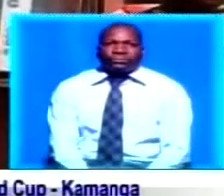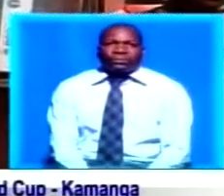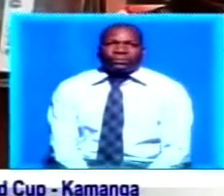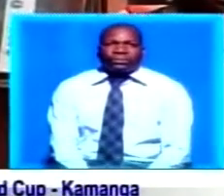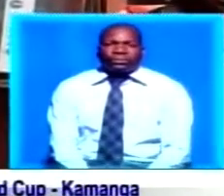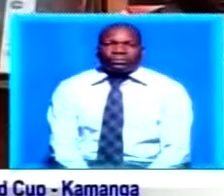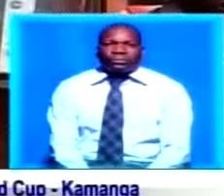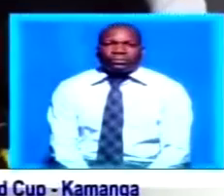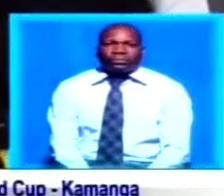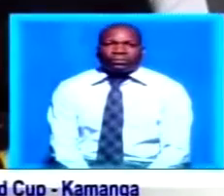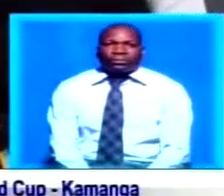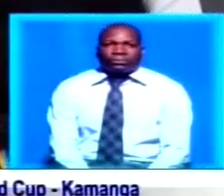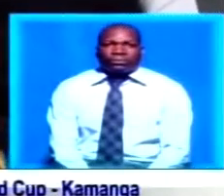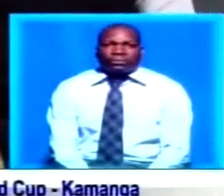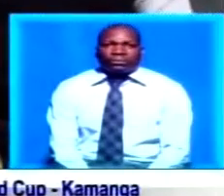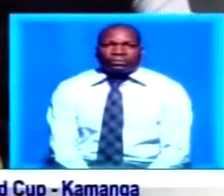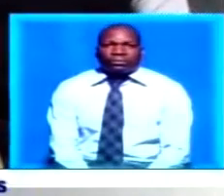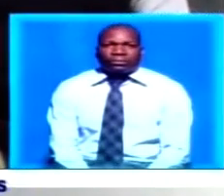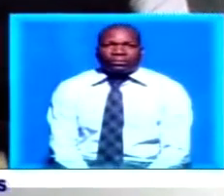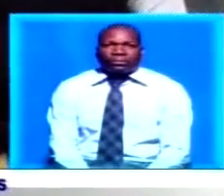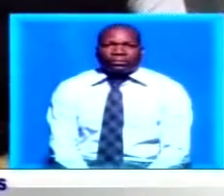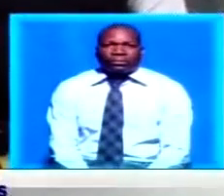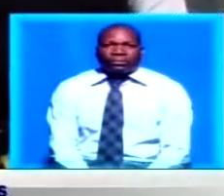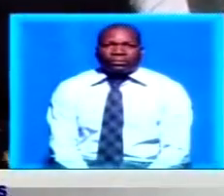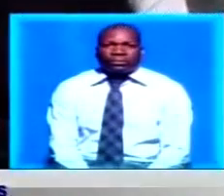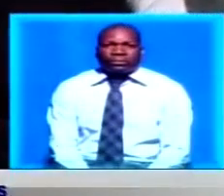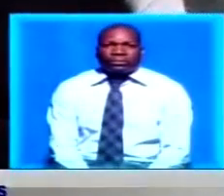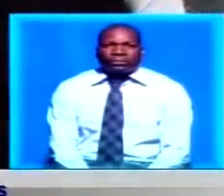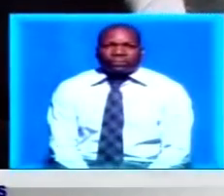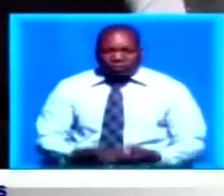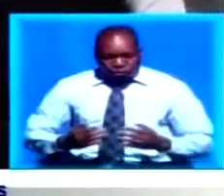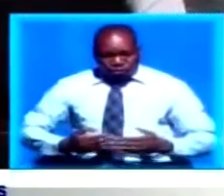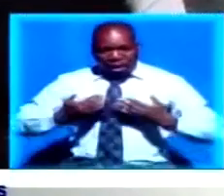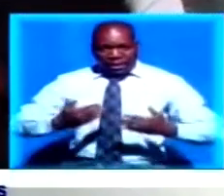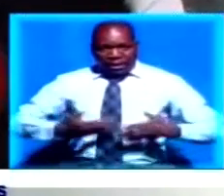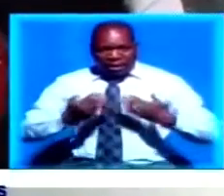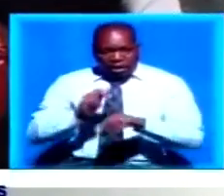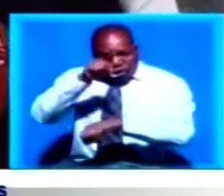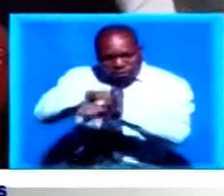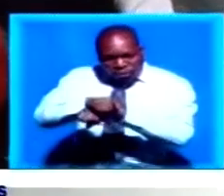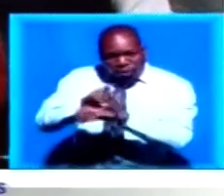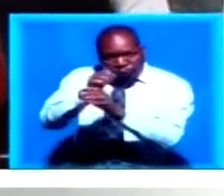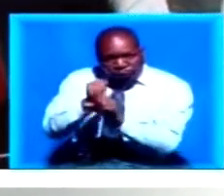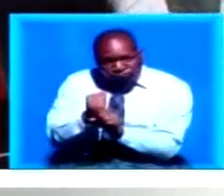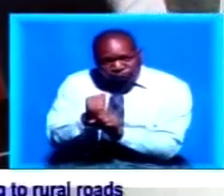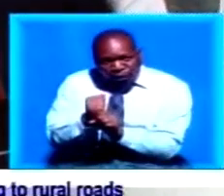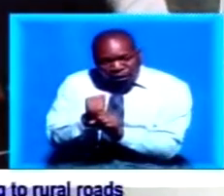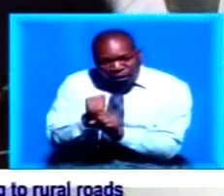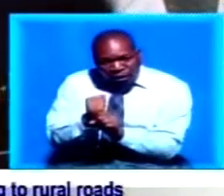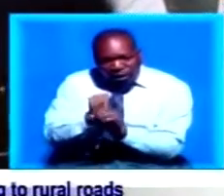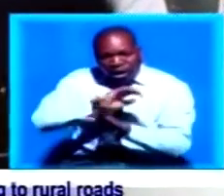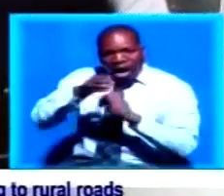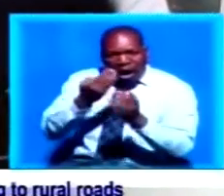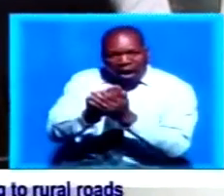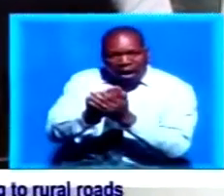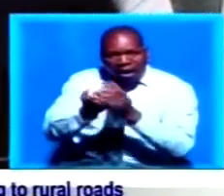rural areas in Zambia. I'm really humbled to receive this kind of project. I'm sure all of us are